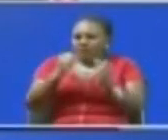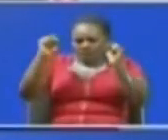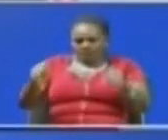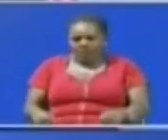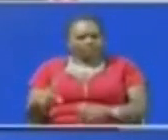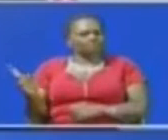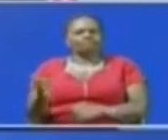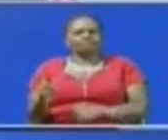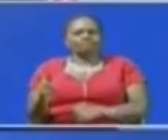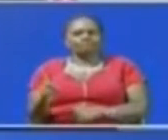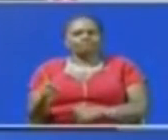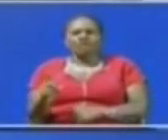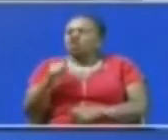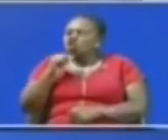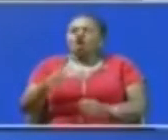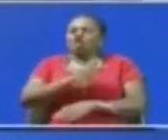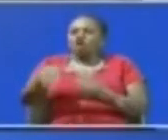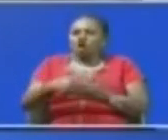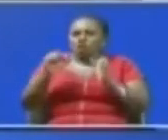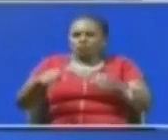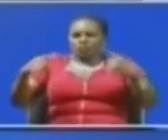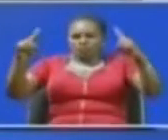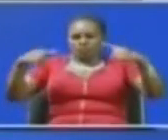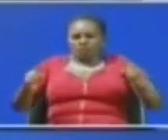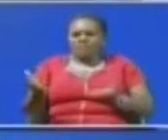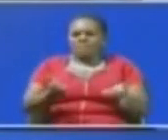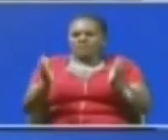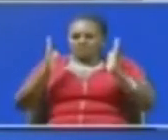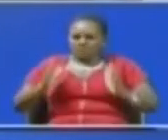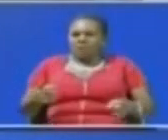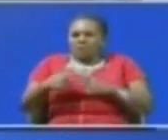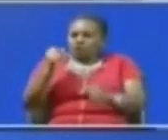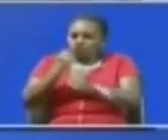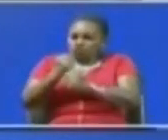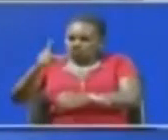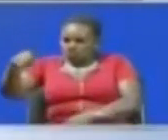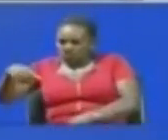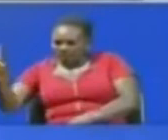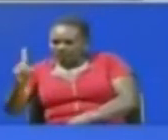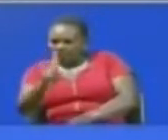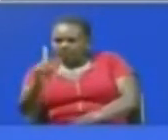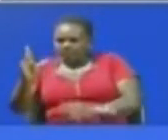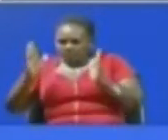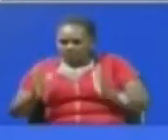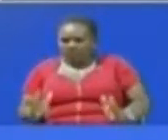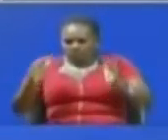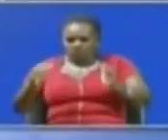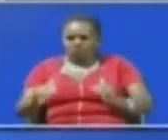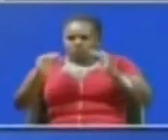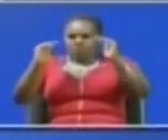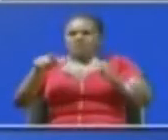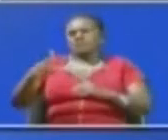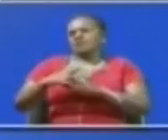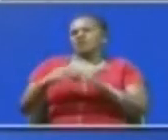what it takes to be an employee, and not everyone can be a successful entrepreneur, but if we do it right, everyone will gravitate to the area where